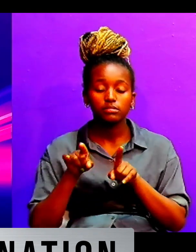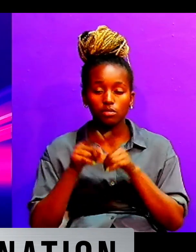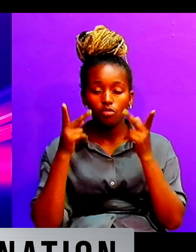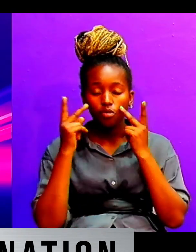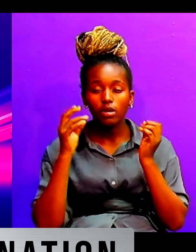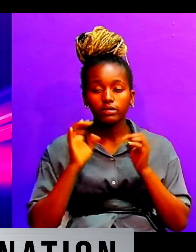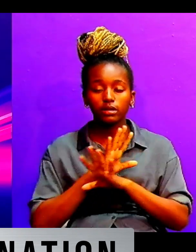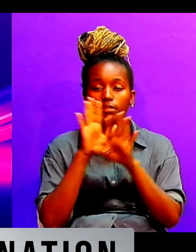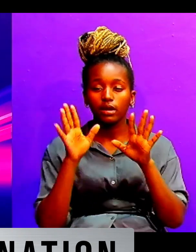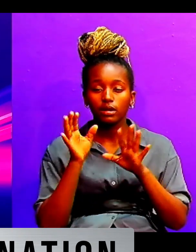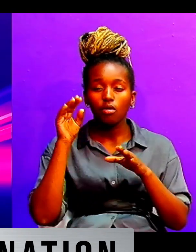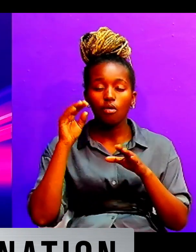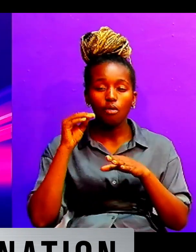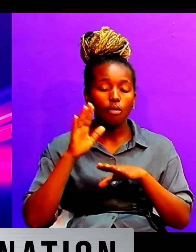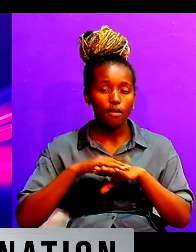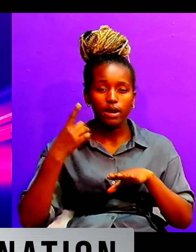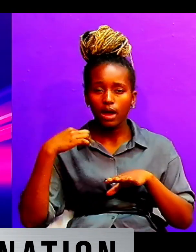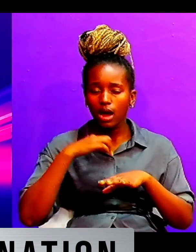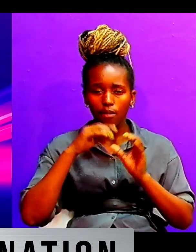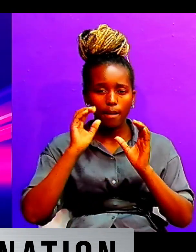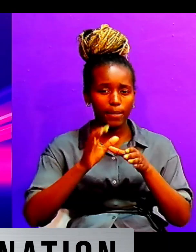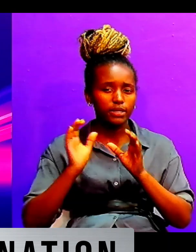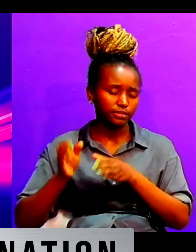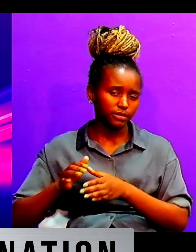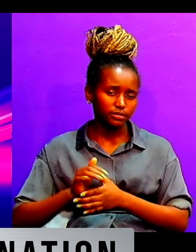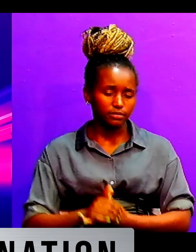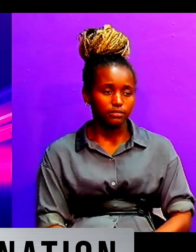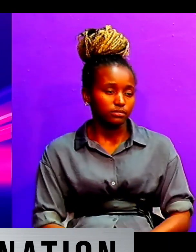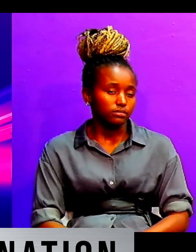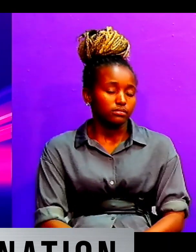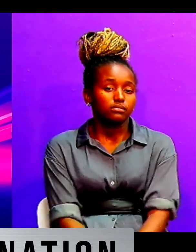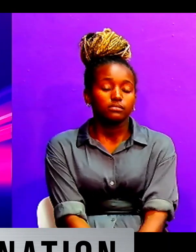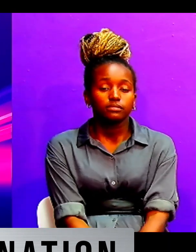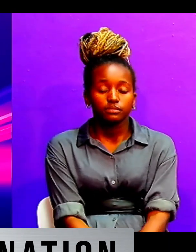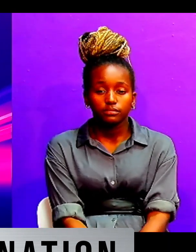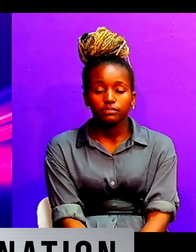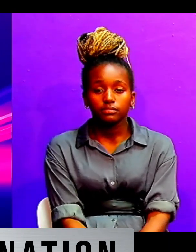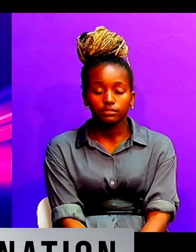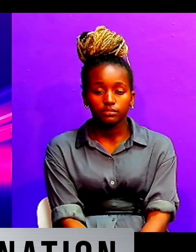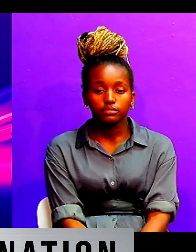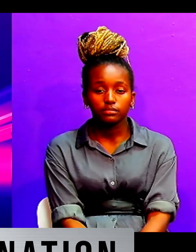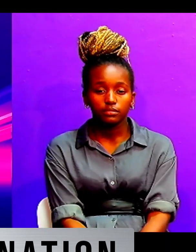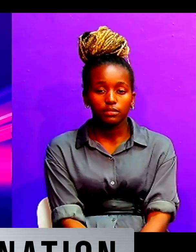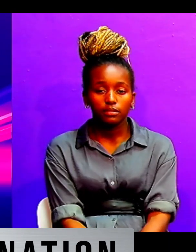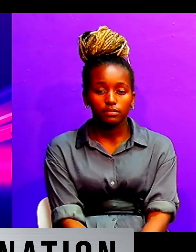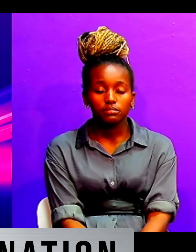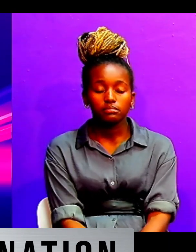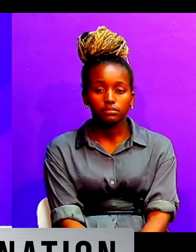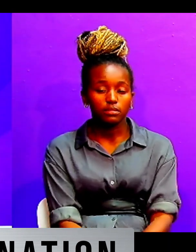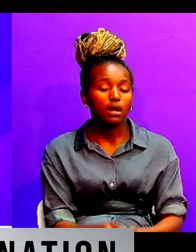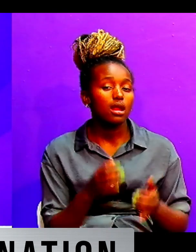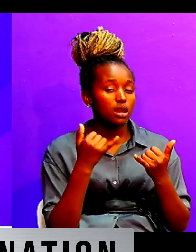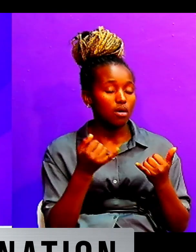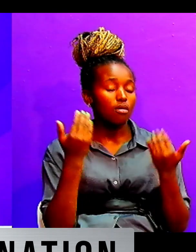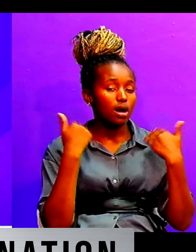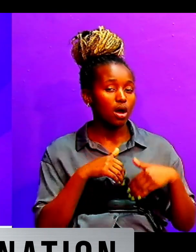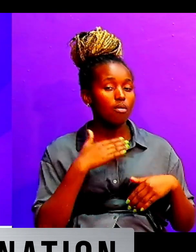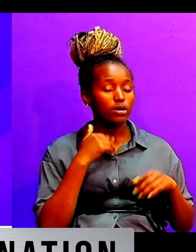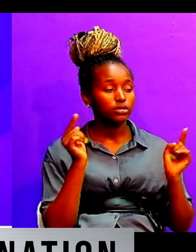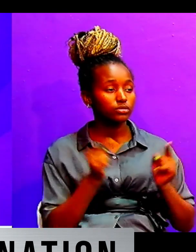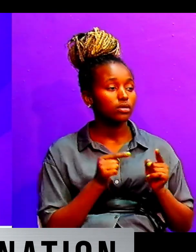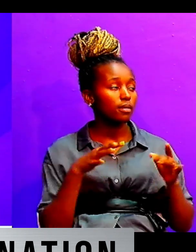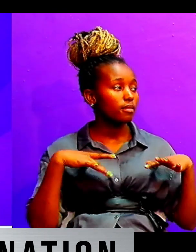transparency in our party. So hiyo kununua viti, labda chama zingine, labda NLP. Perfect. We need to go for a break. No,